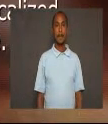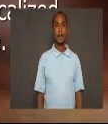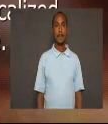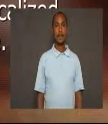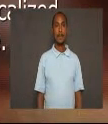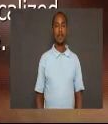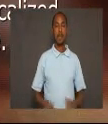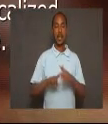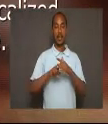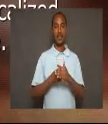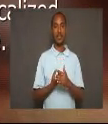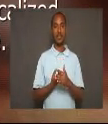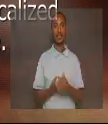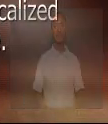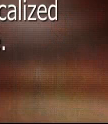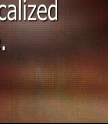Begin.